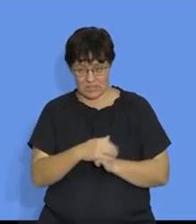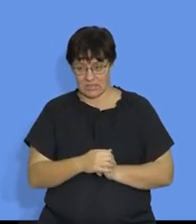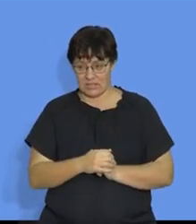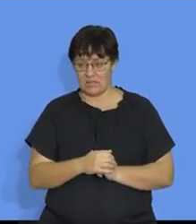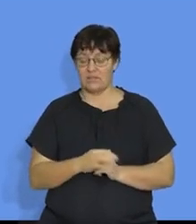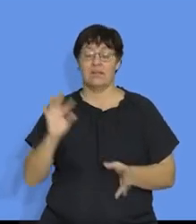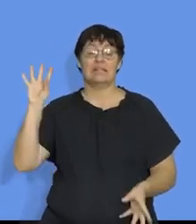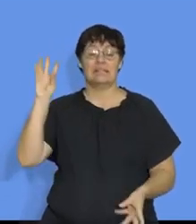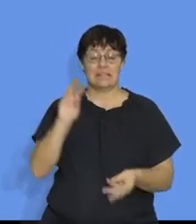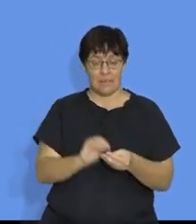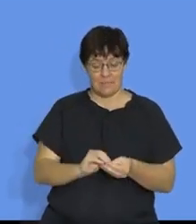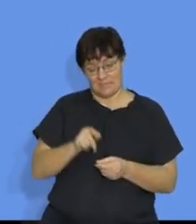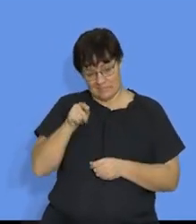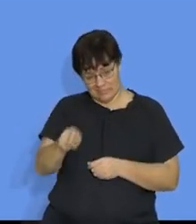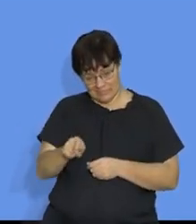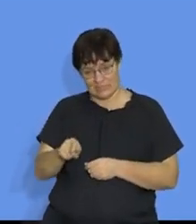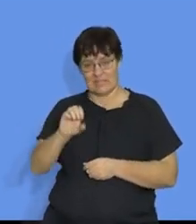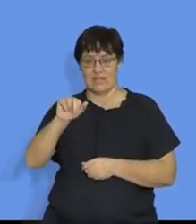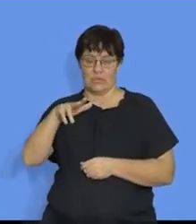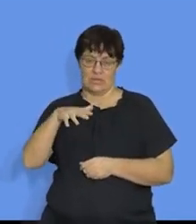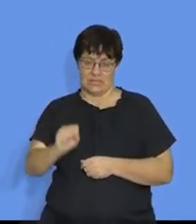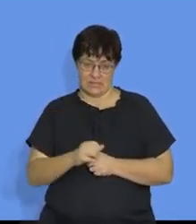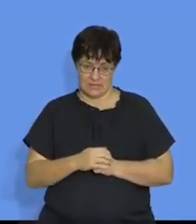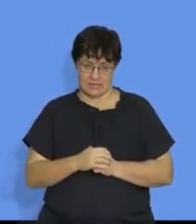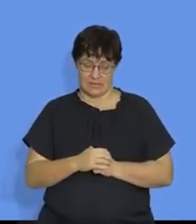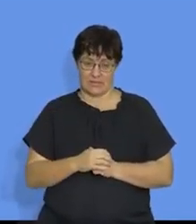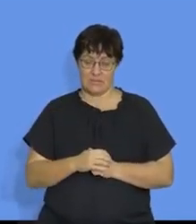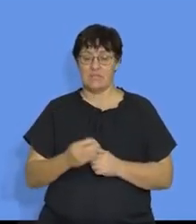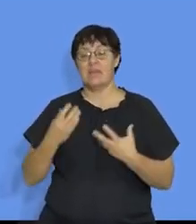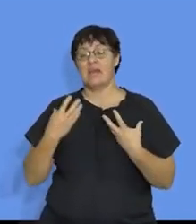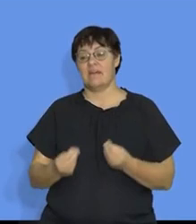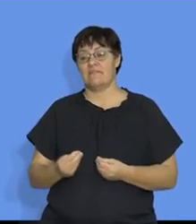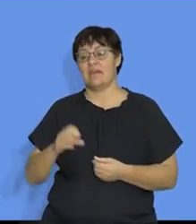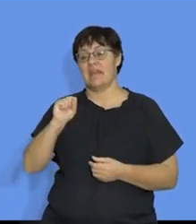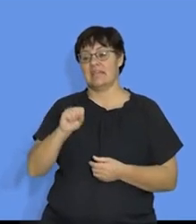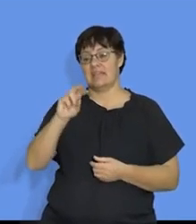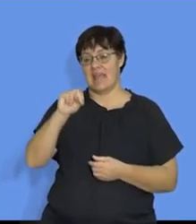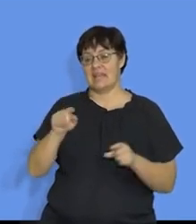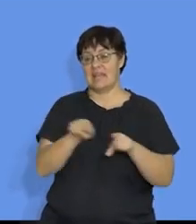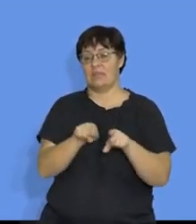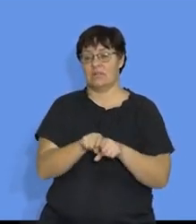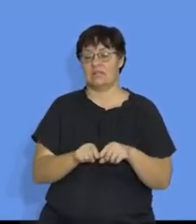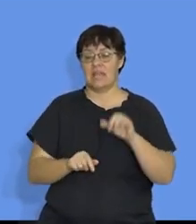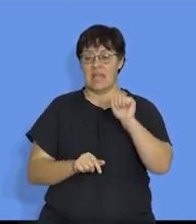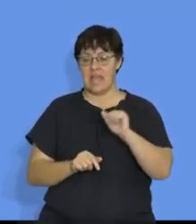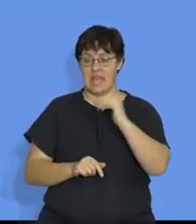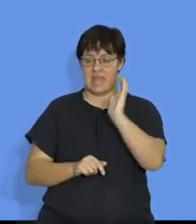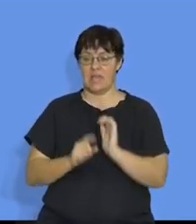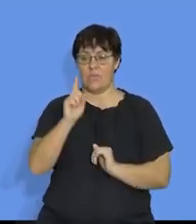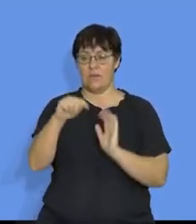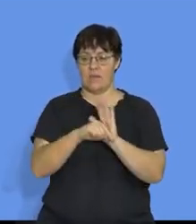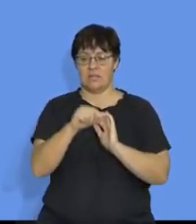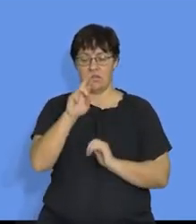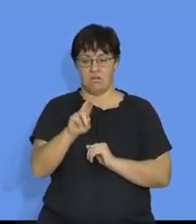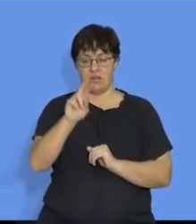of the lesson is the sum of a geometric series, and this is when I have Sn is equal to